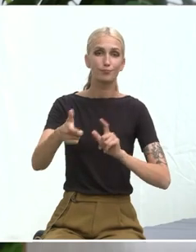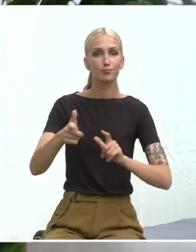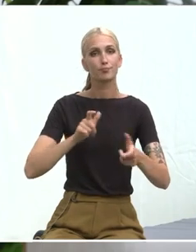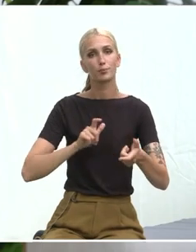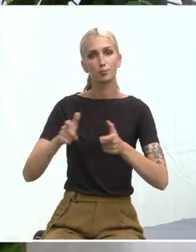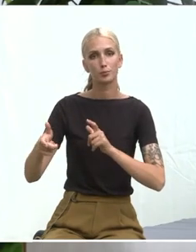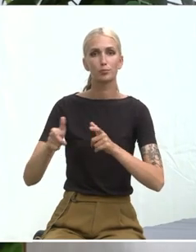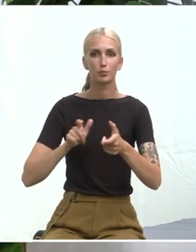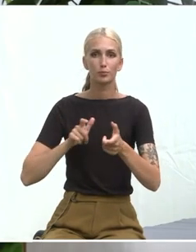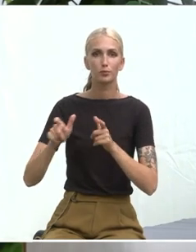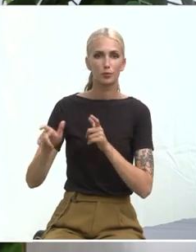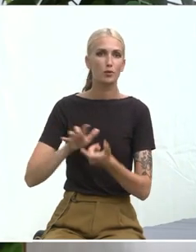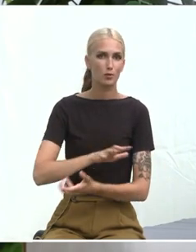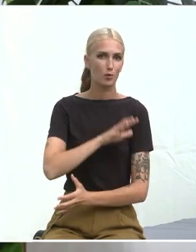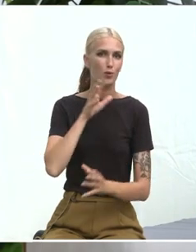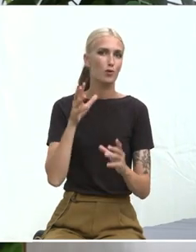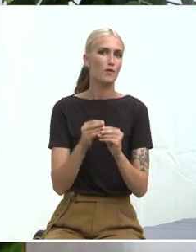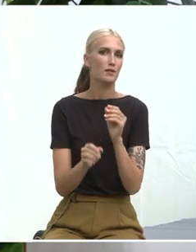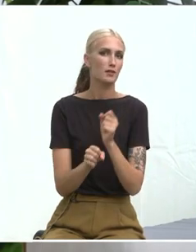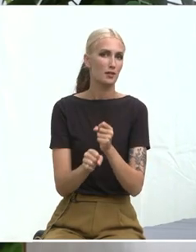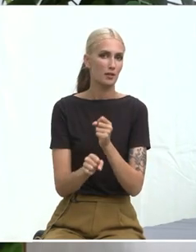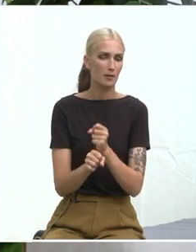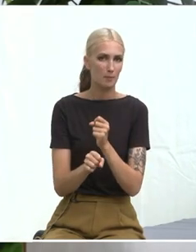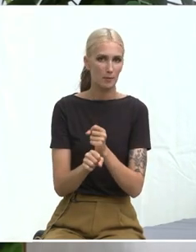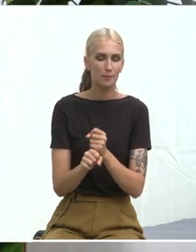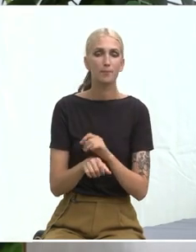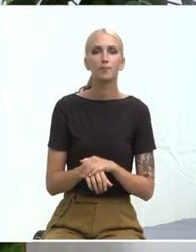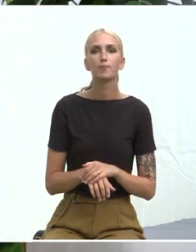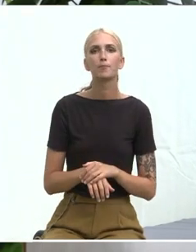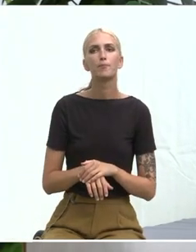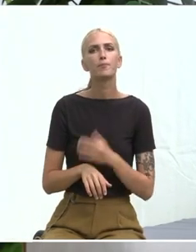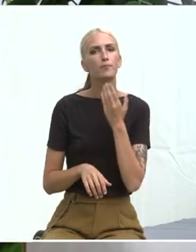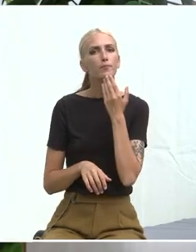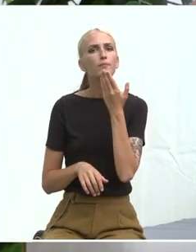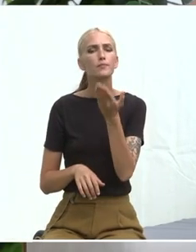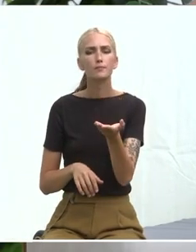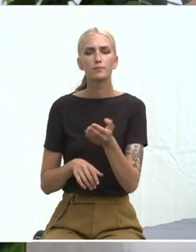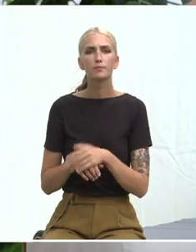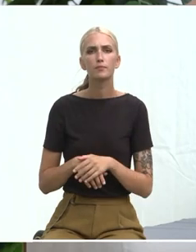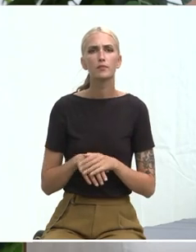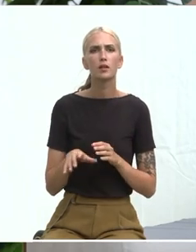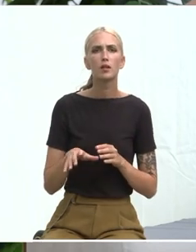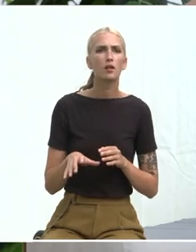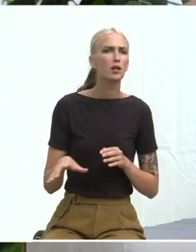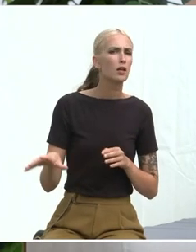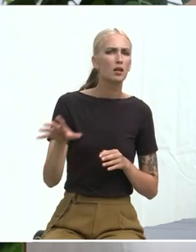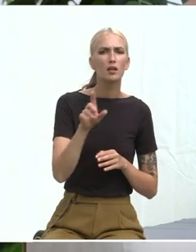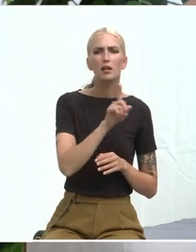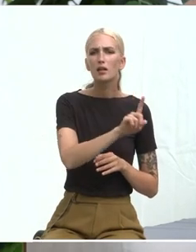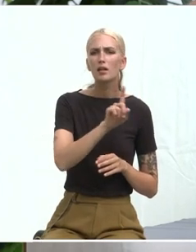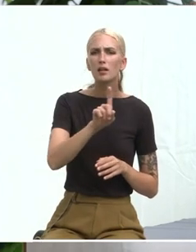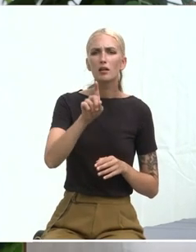we will wrap up our panel discussion here with the same question. So what steps can every man do